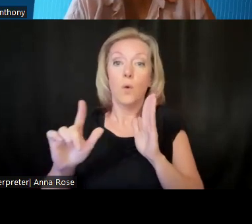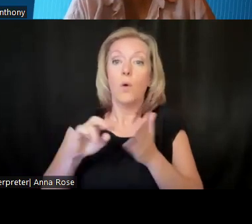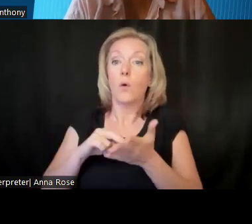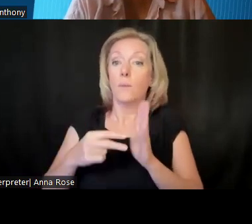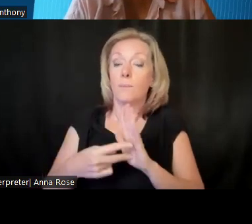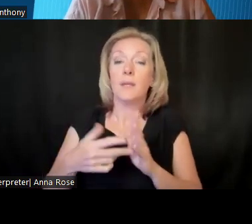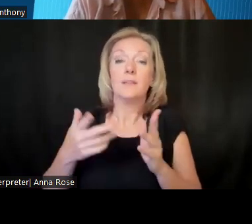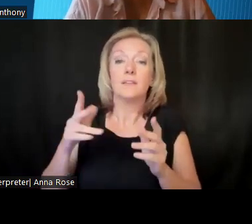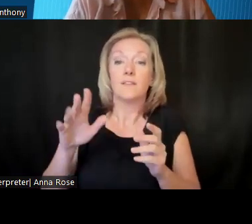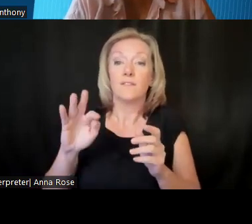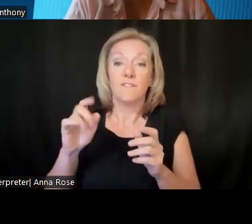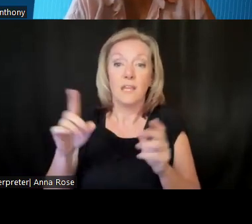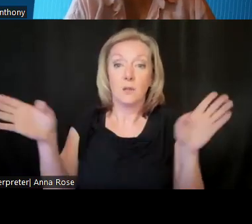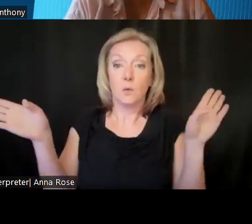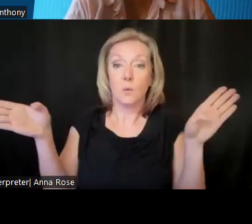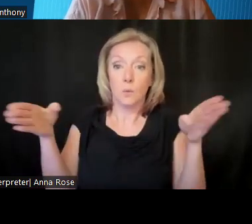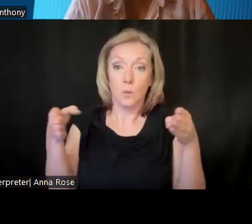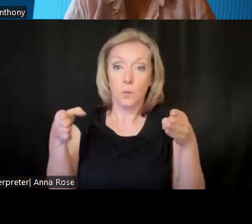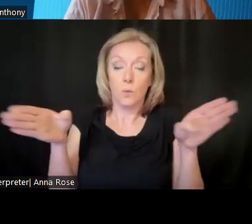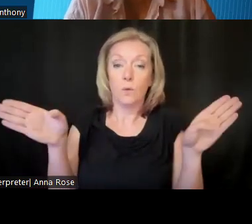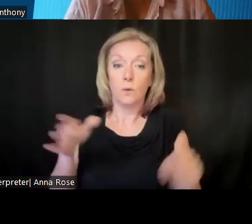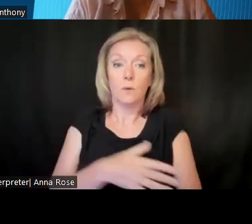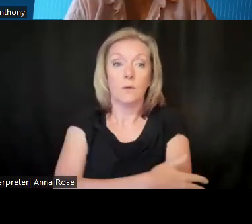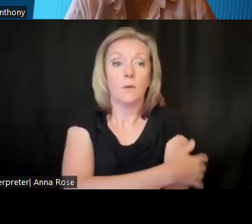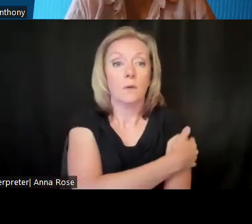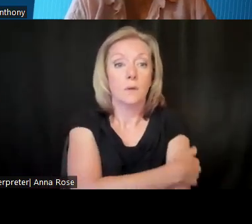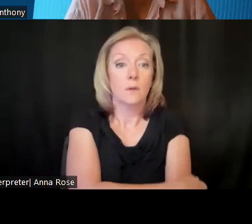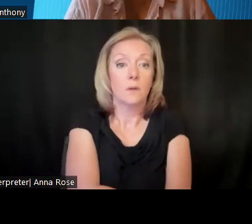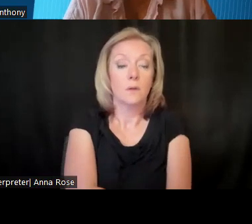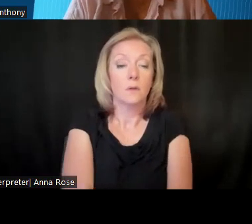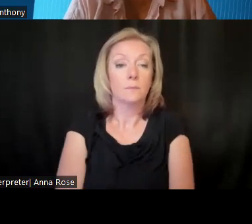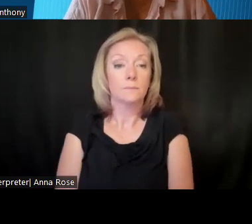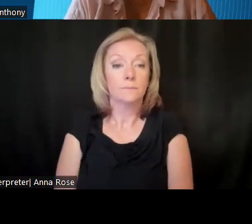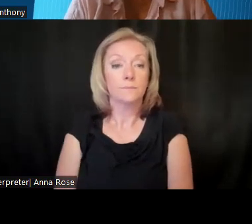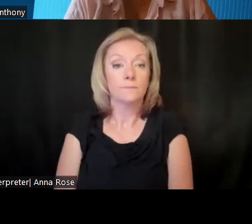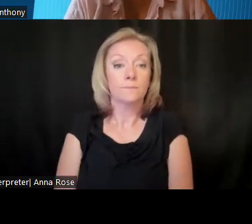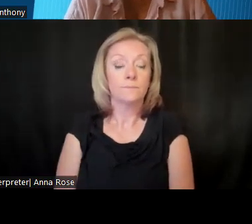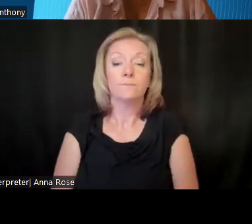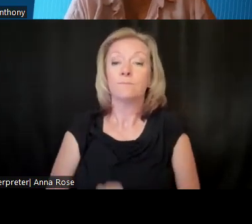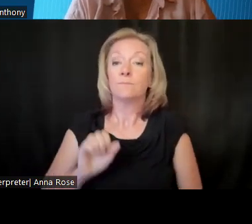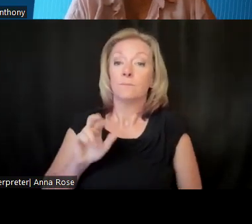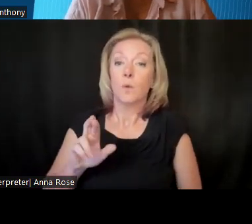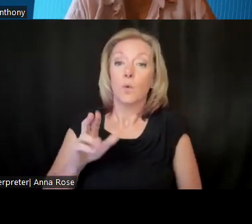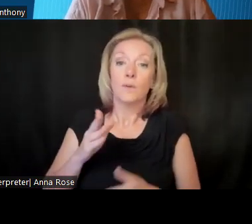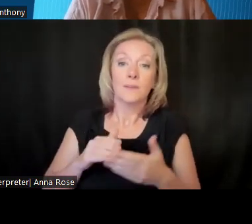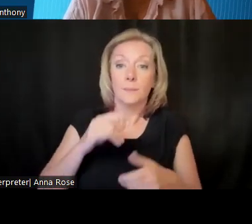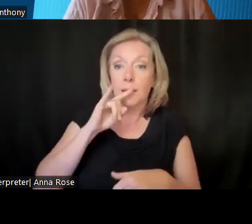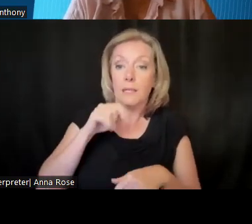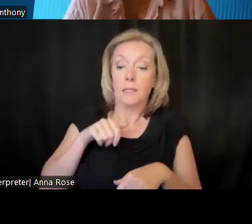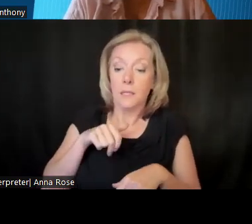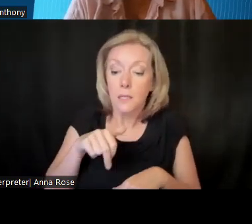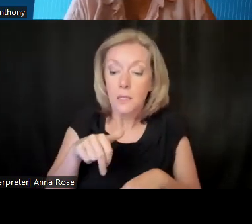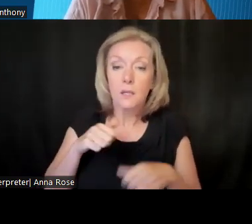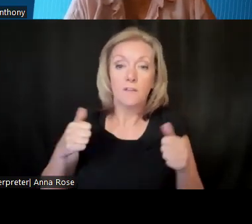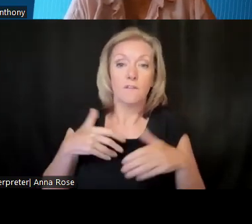visual field to your side, a temporal visual problem. Do you have kids who are really hesitating? So I have a picture of